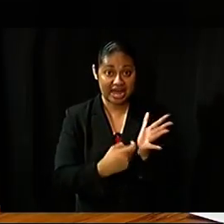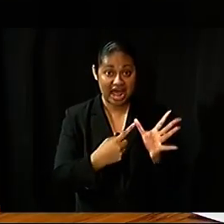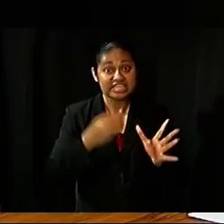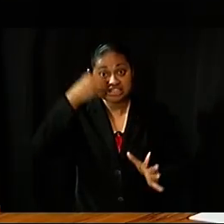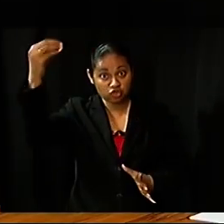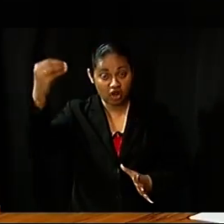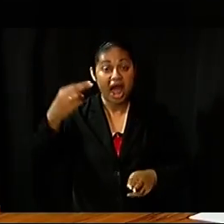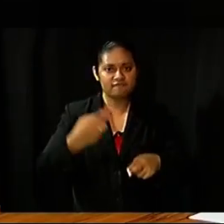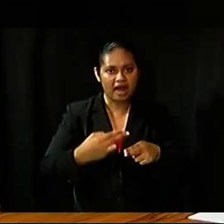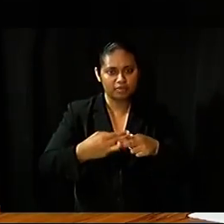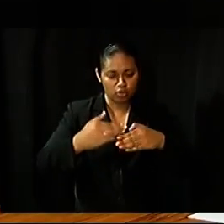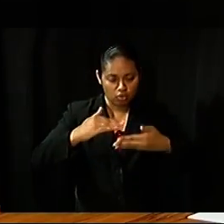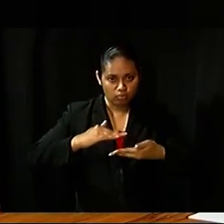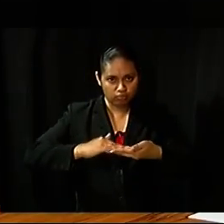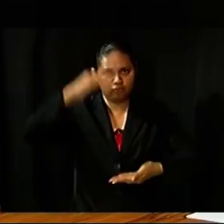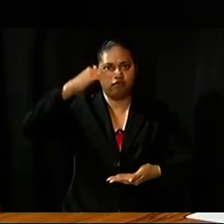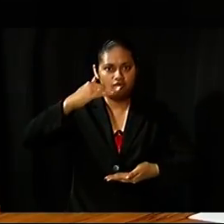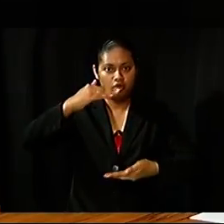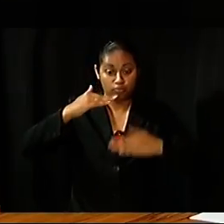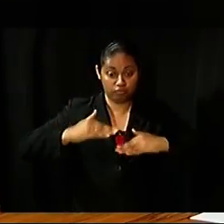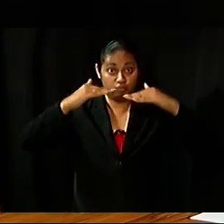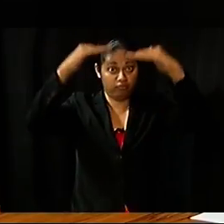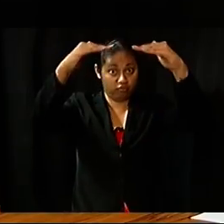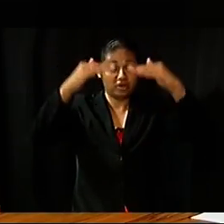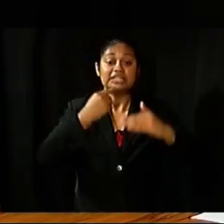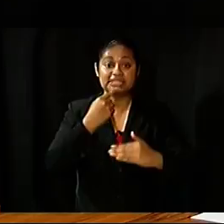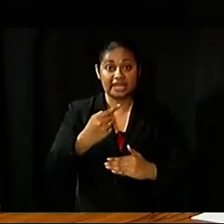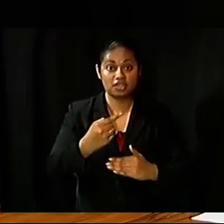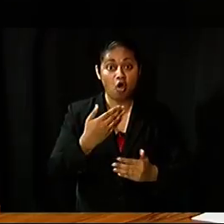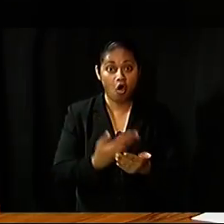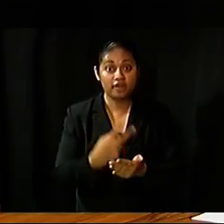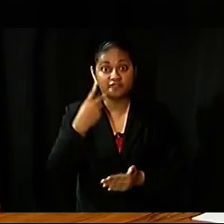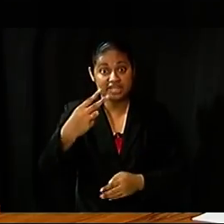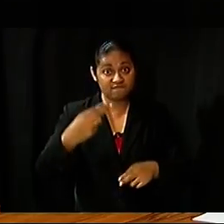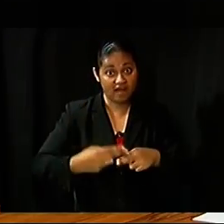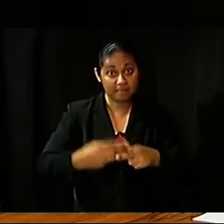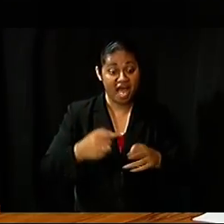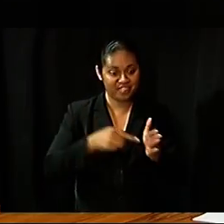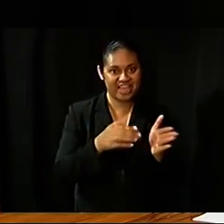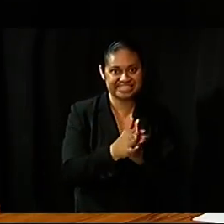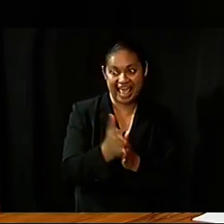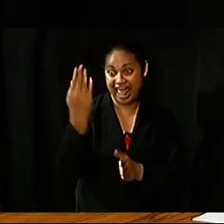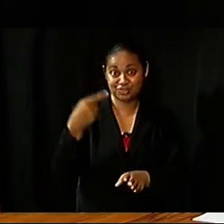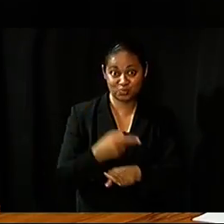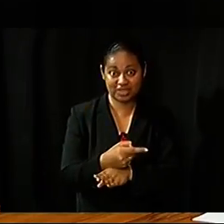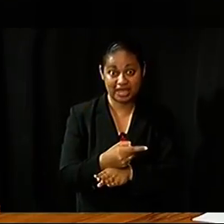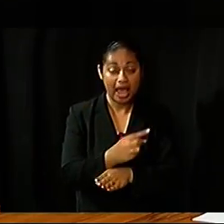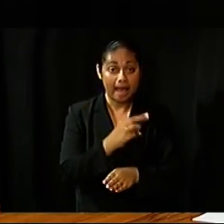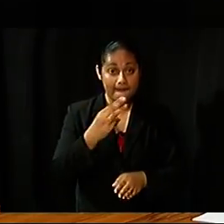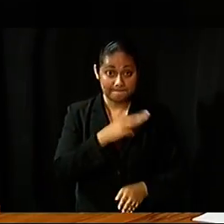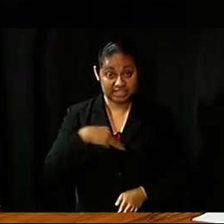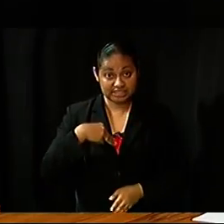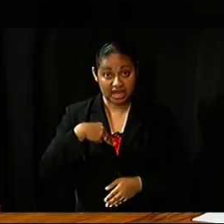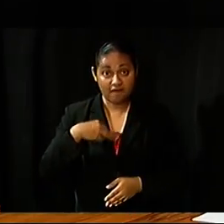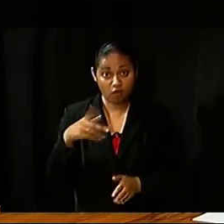Singatoka is taking farming to another level through mechanization. In visiting the farm on Thursday, the Minister for